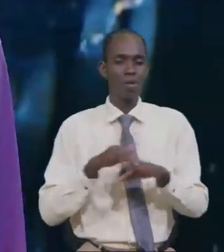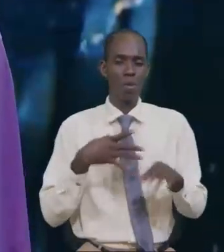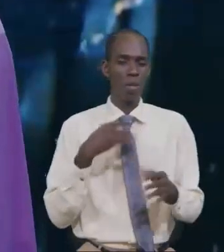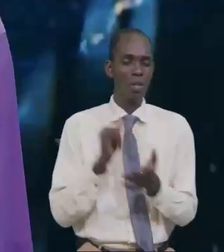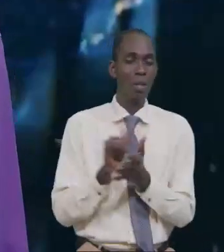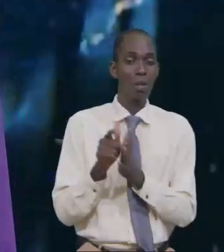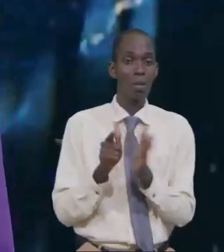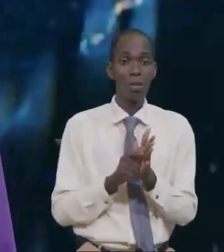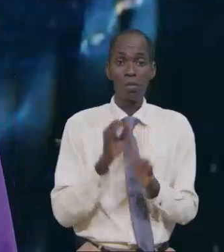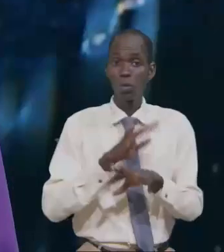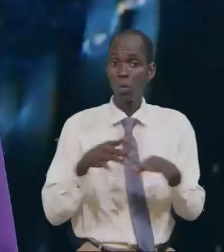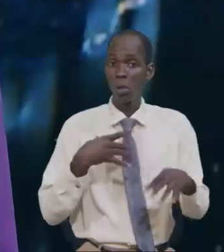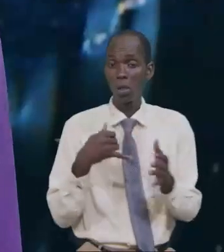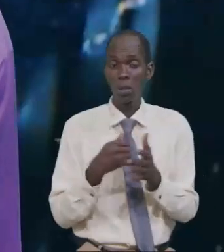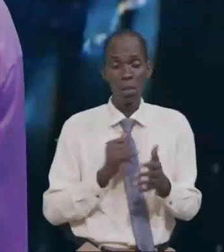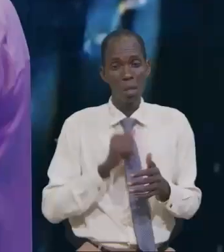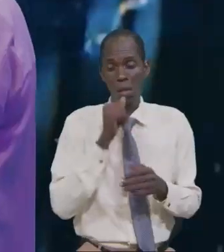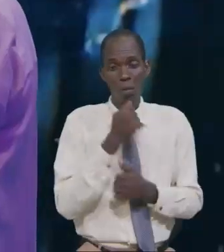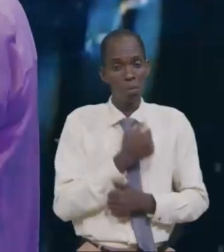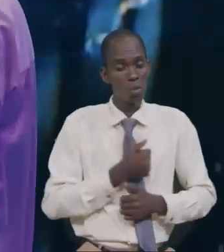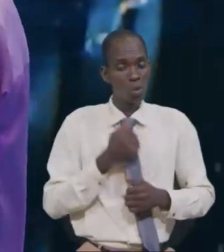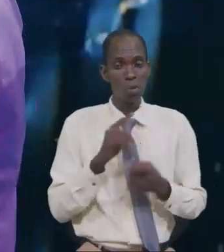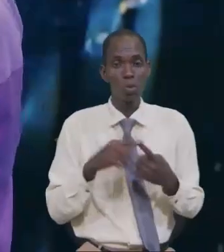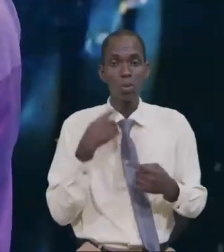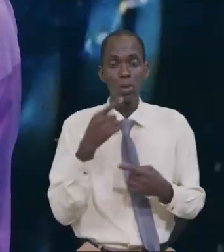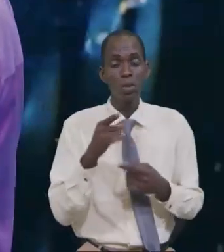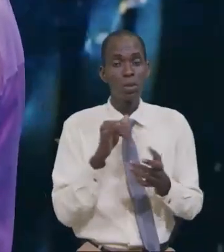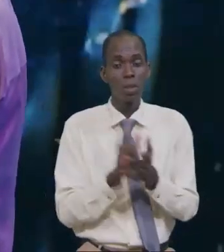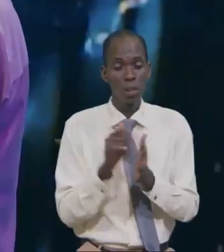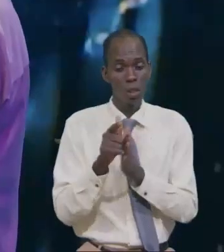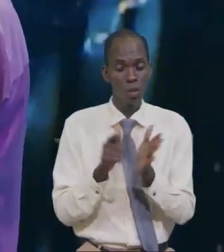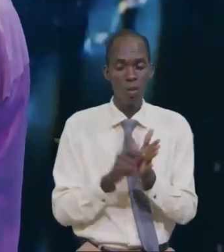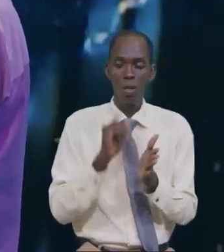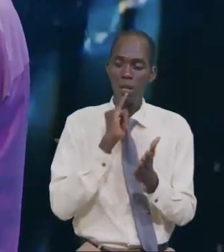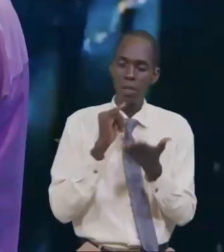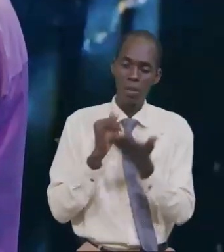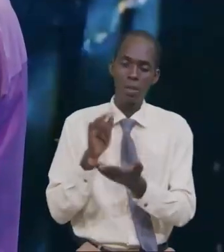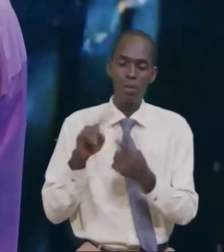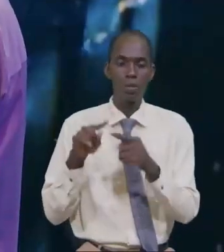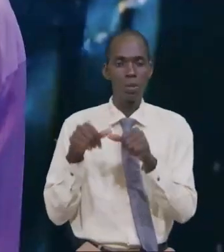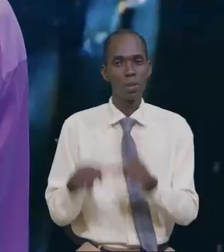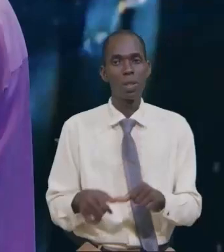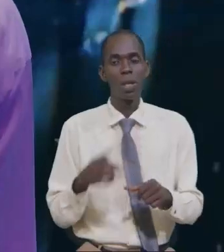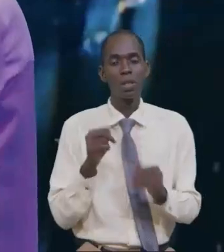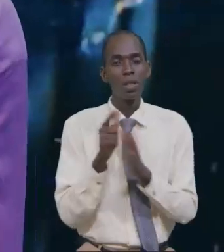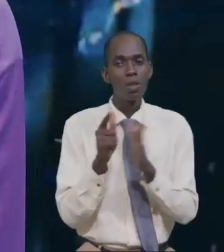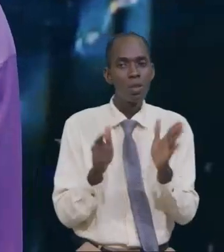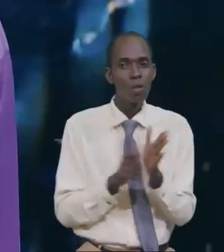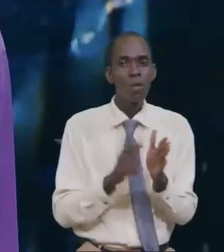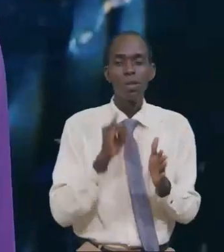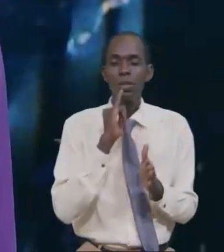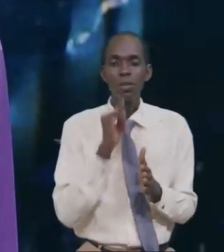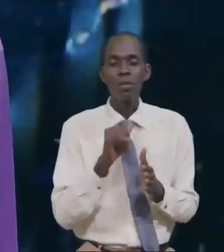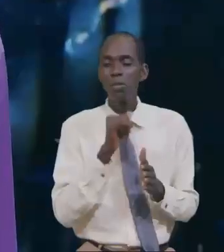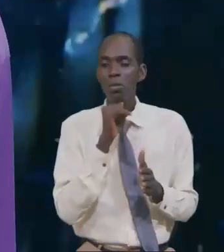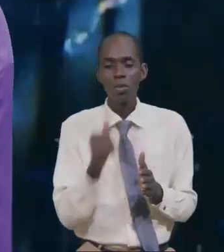is not a respecter of anyone. If you stay on top of a building and say, I don't accept